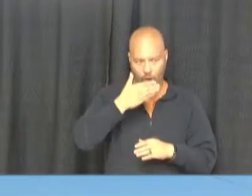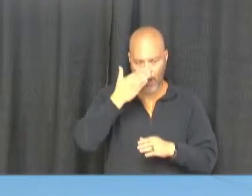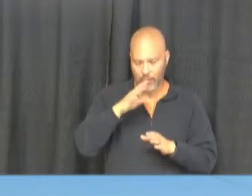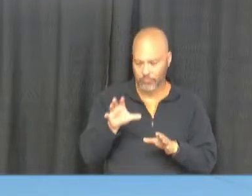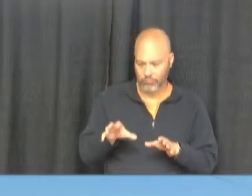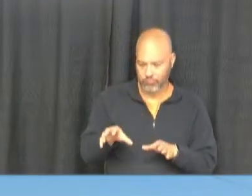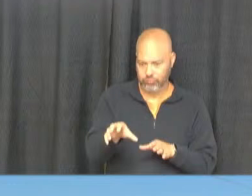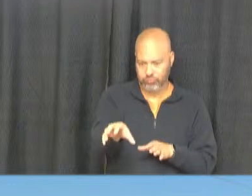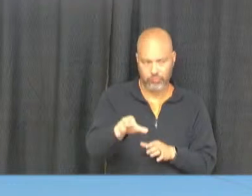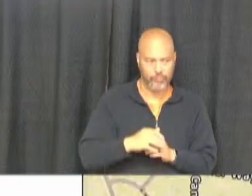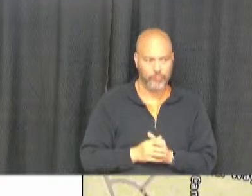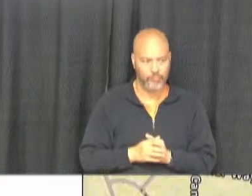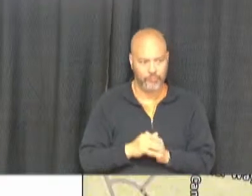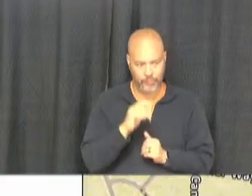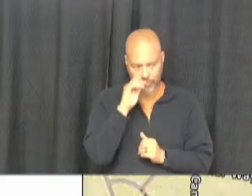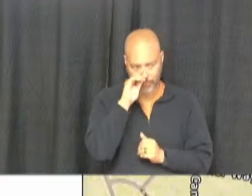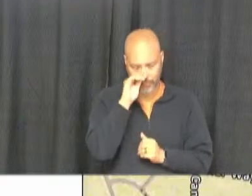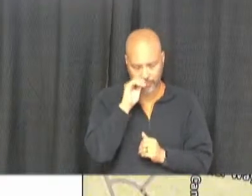Road.